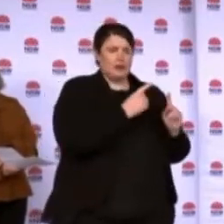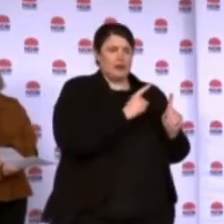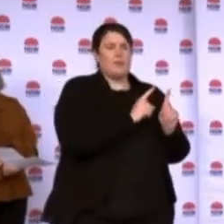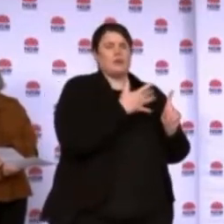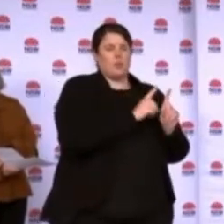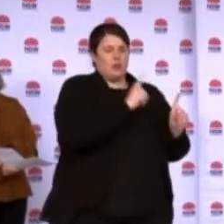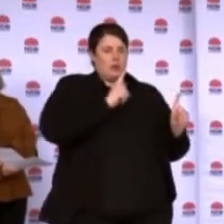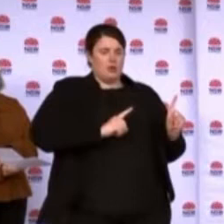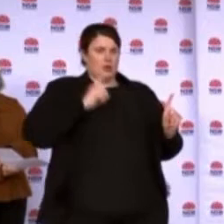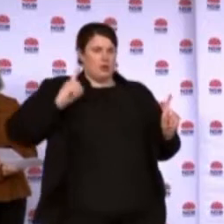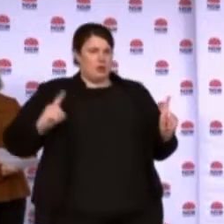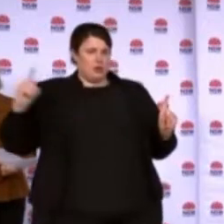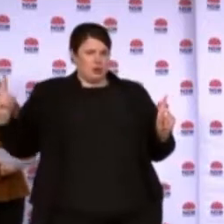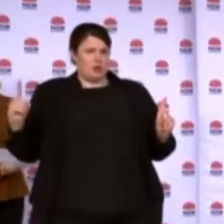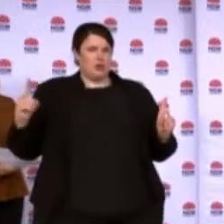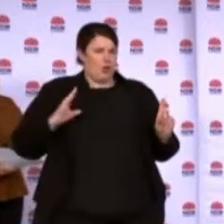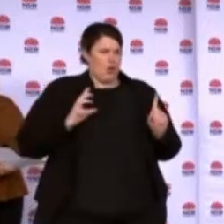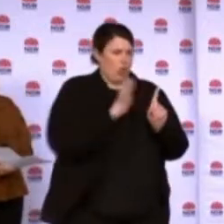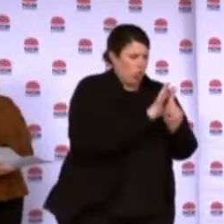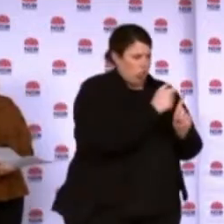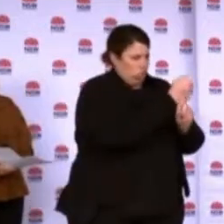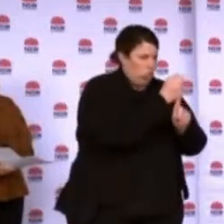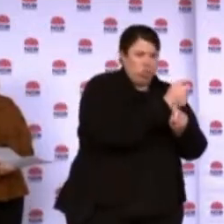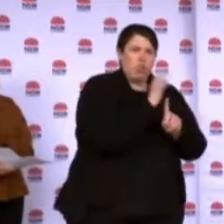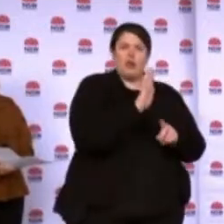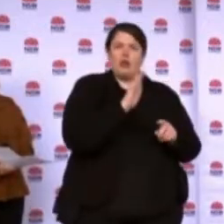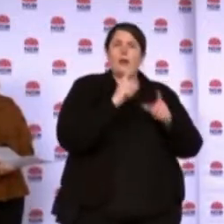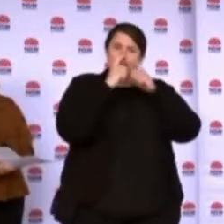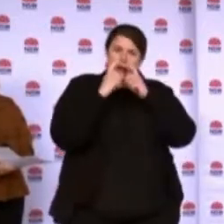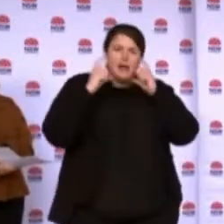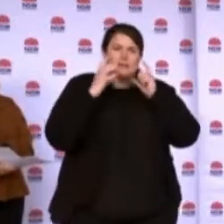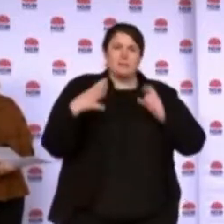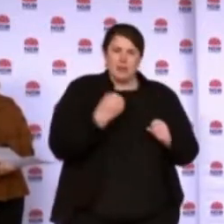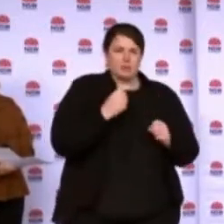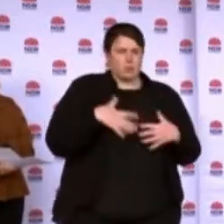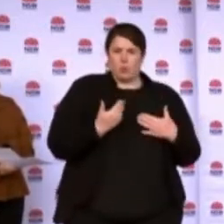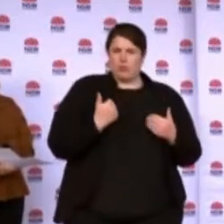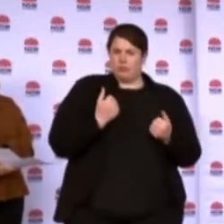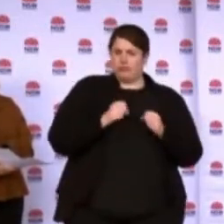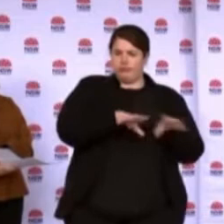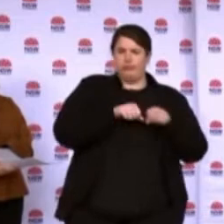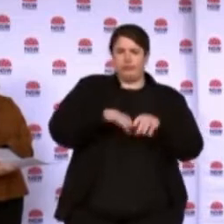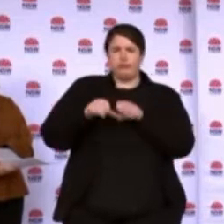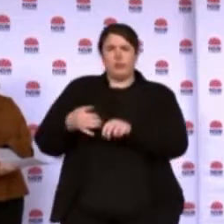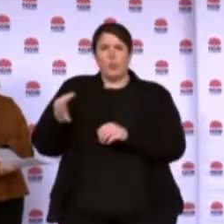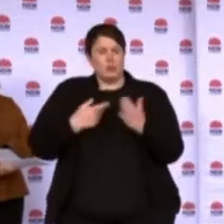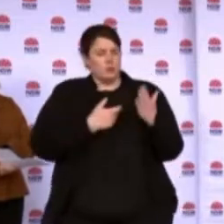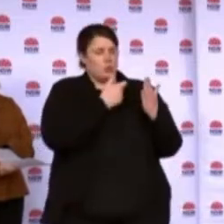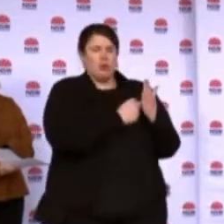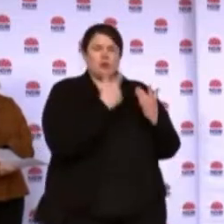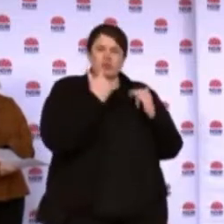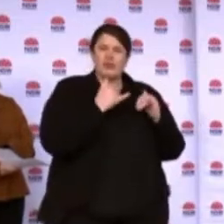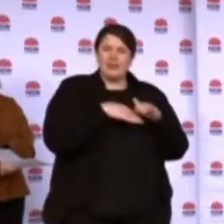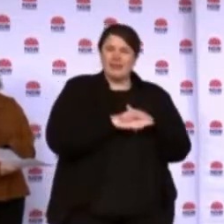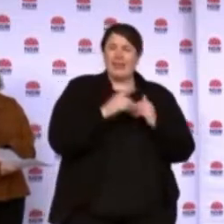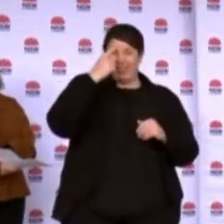socially distancing, you're wearing a mask. The last thing we want is people giving the virus to each other if they're waiting around to check in or what have you.